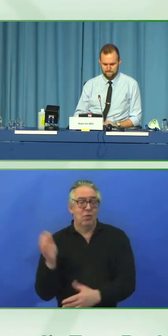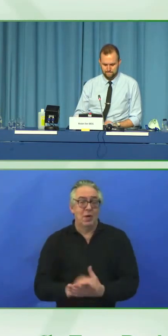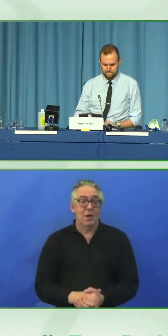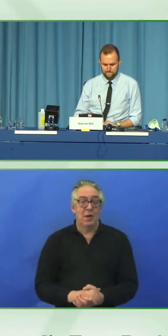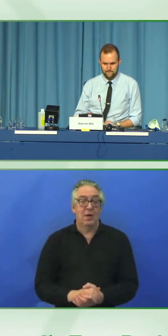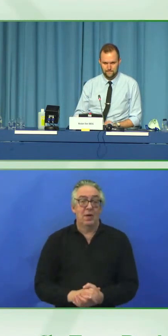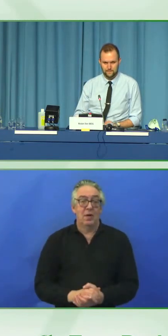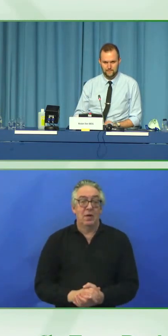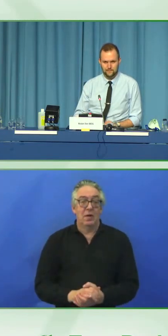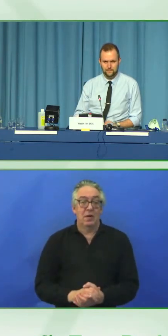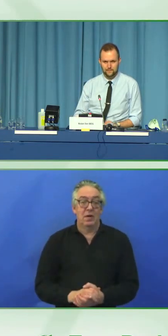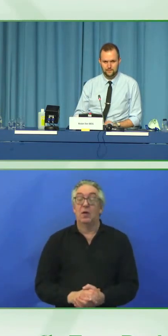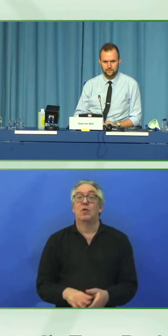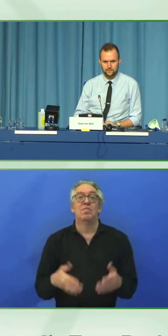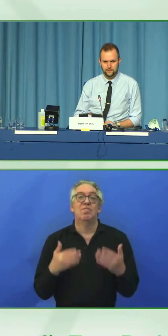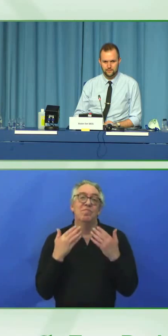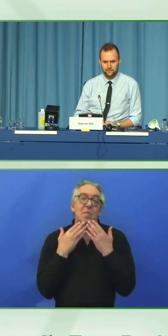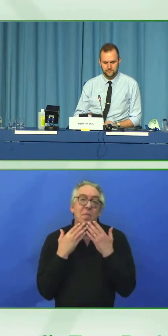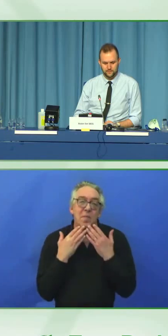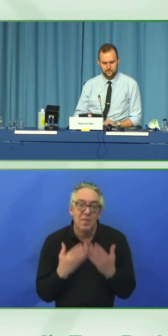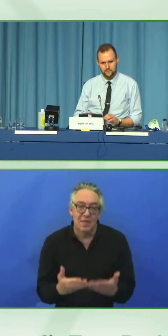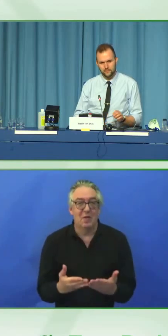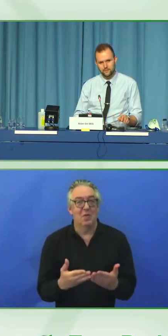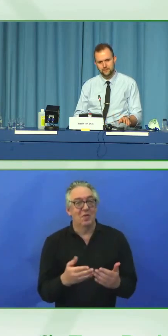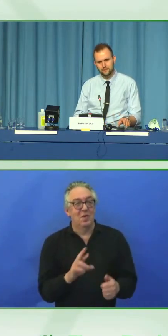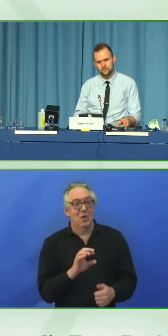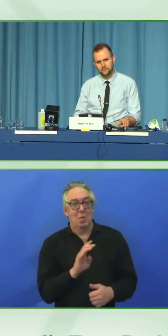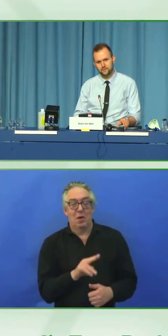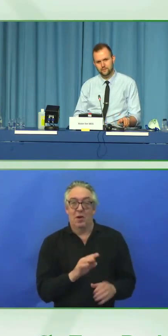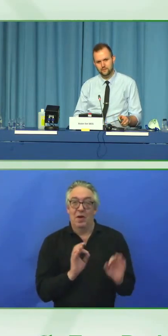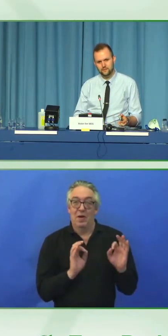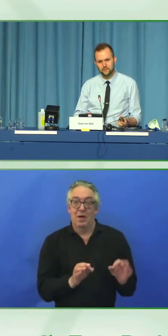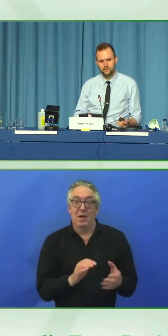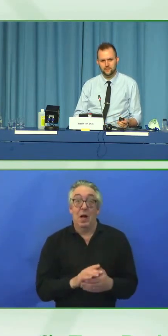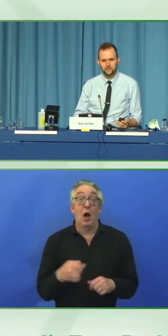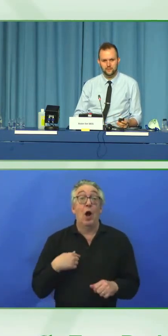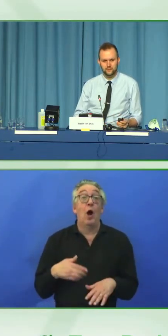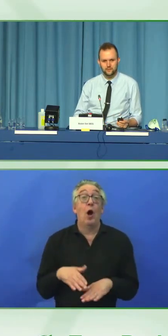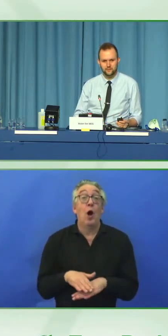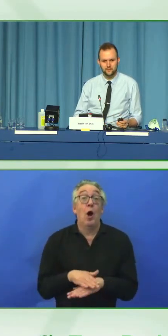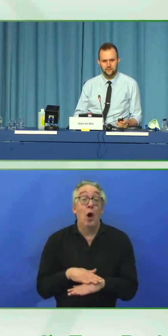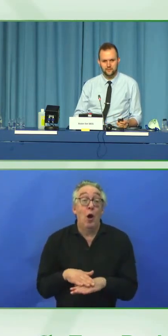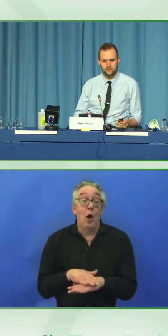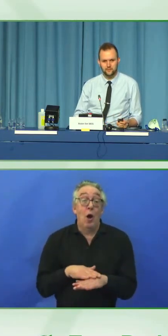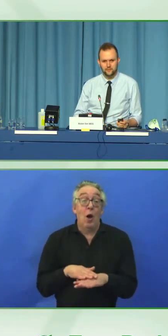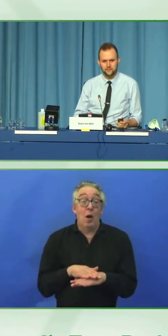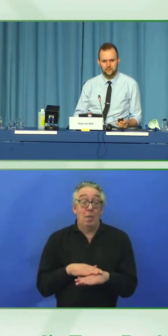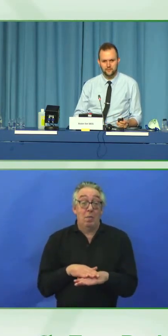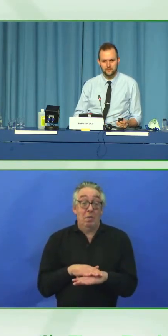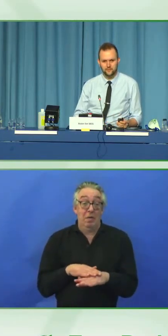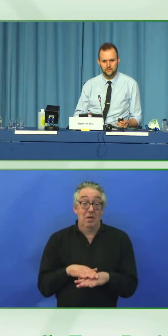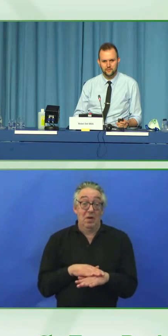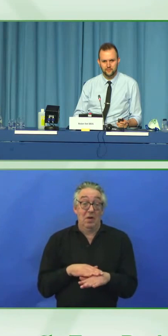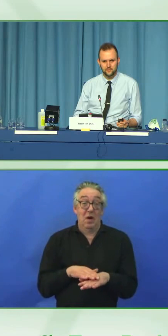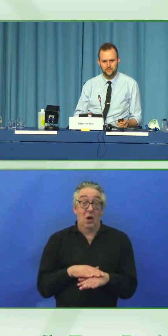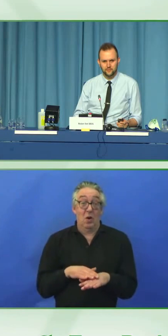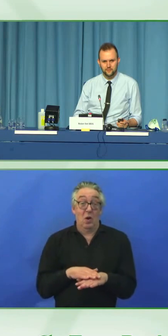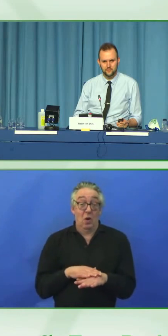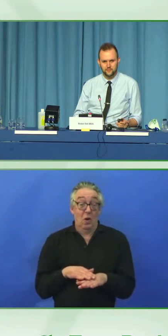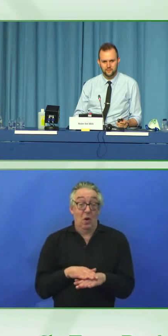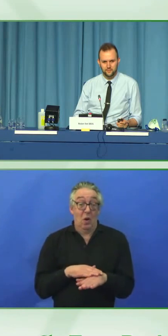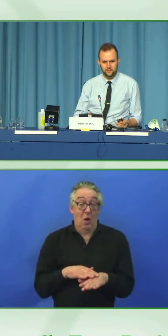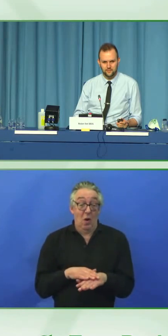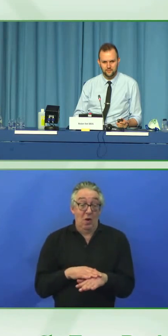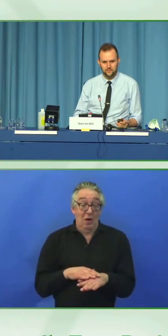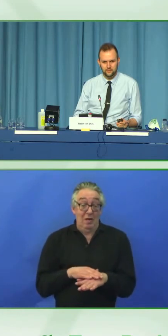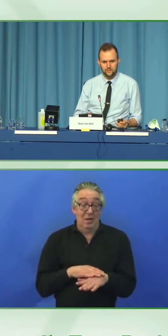Thank you very much, Robin, and I should apologise first. I hope you're not too lonely up there. I was due to fly